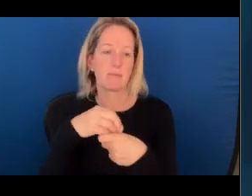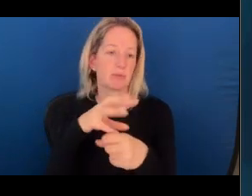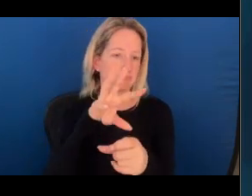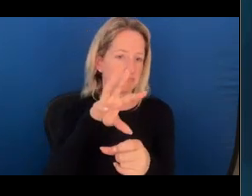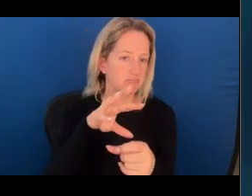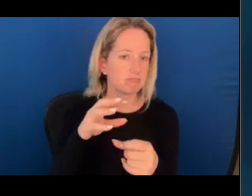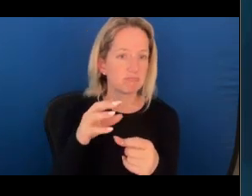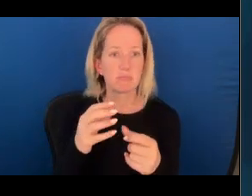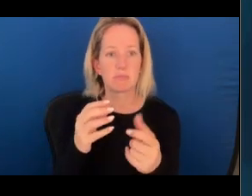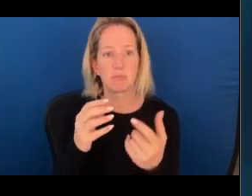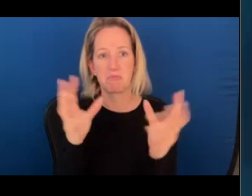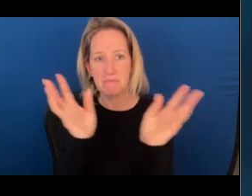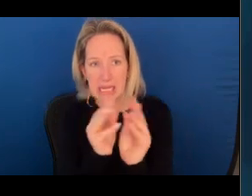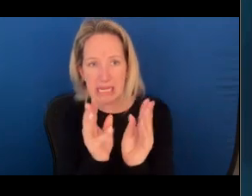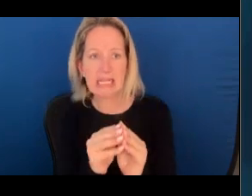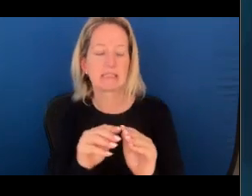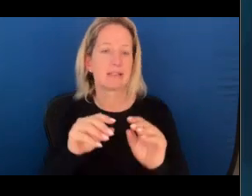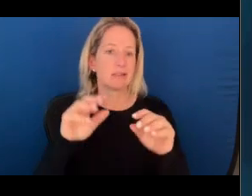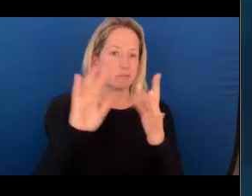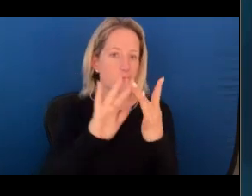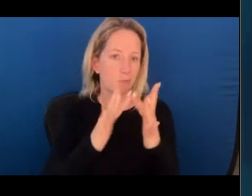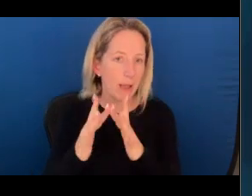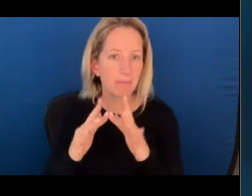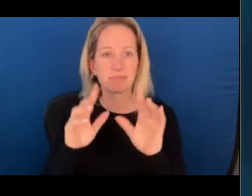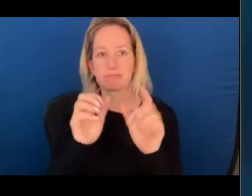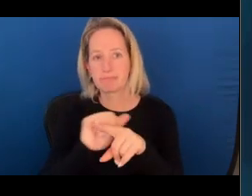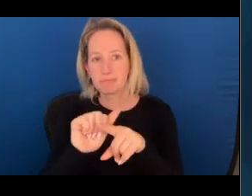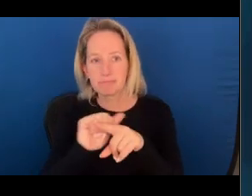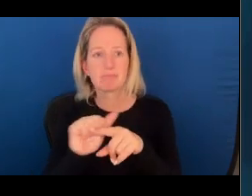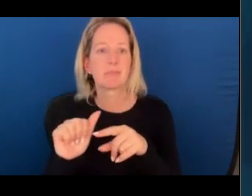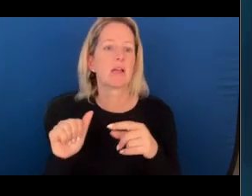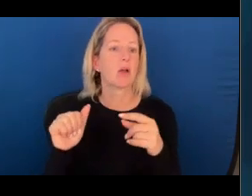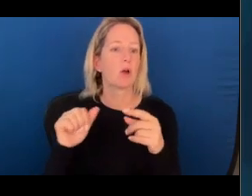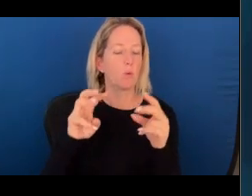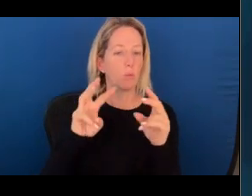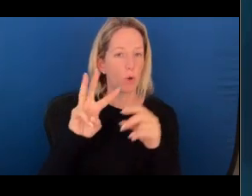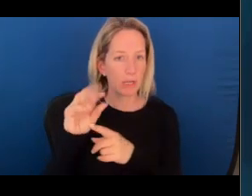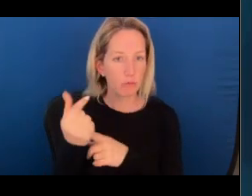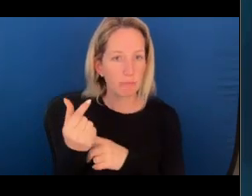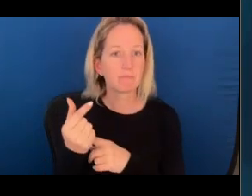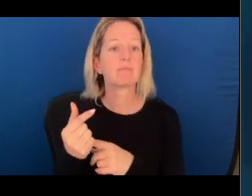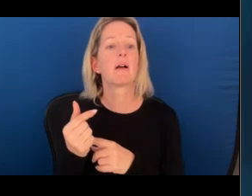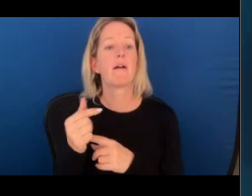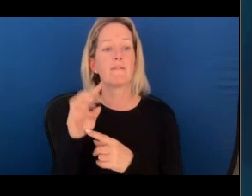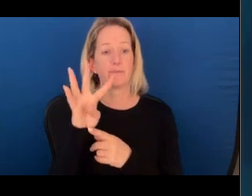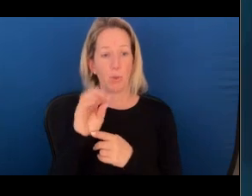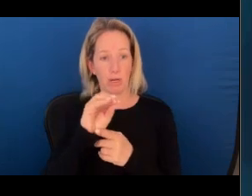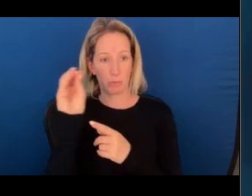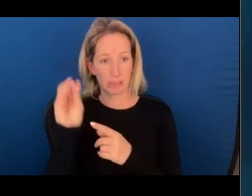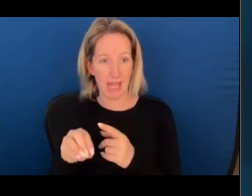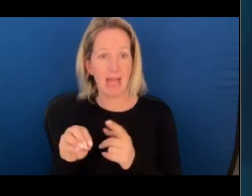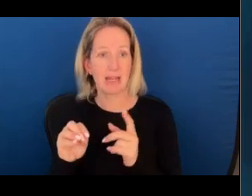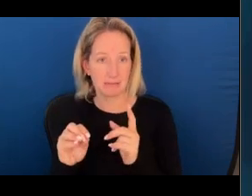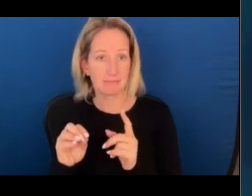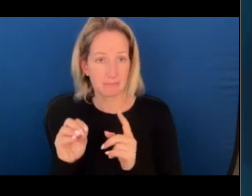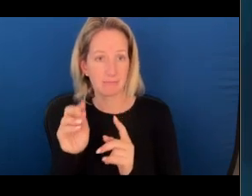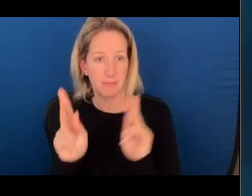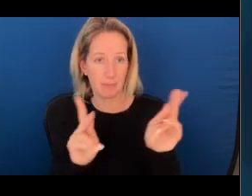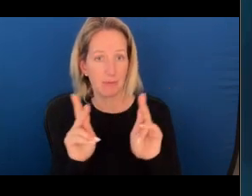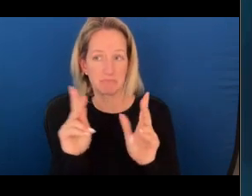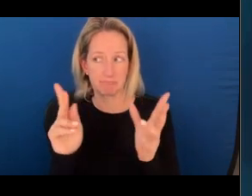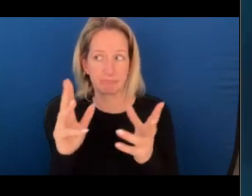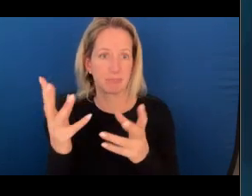for attending meetings, webinars, or work groups. And of those, we've had 40% engage more than one instance. As